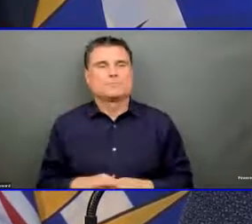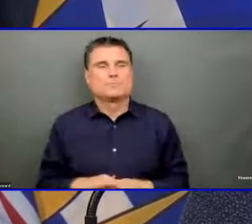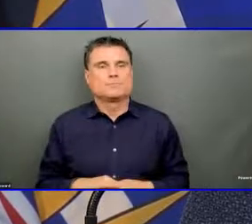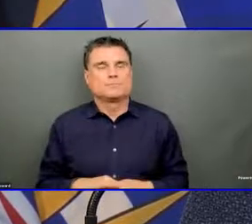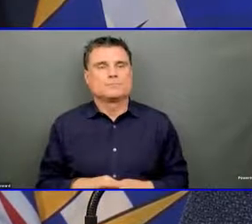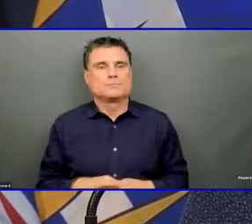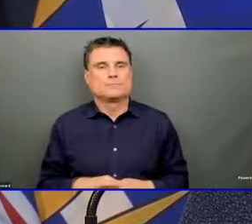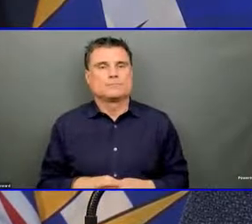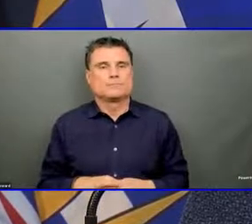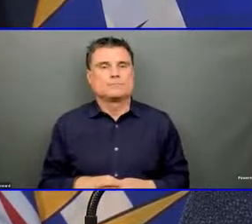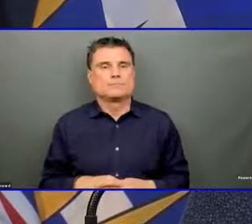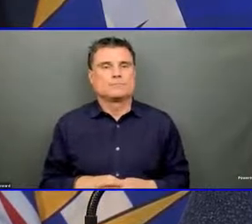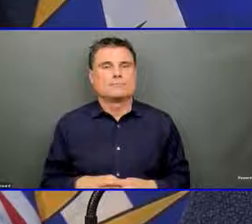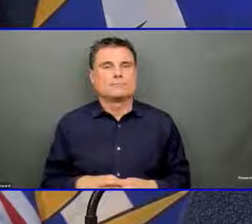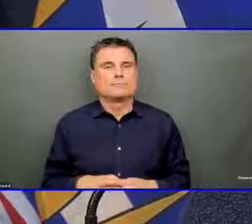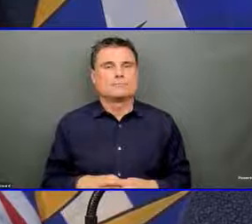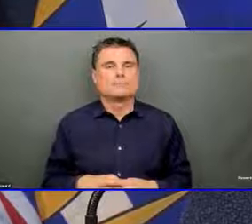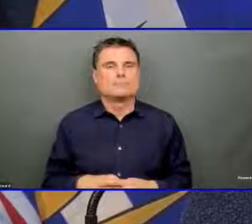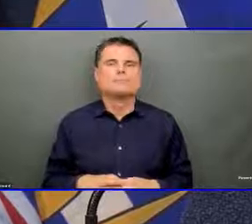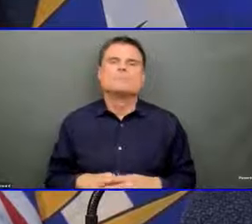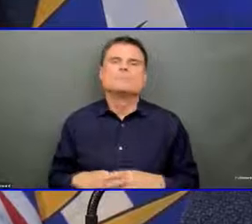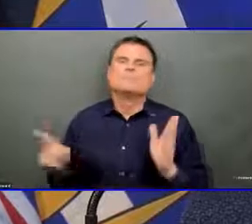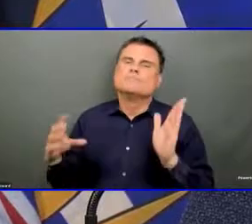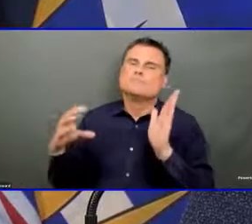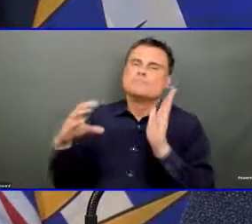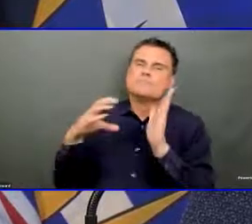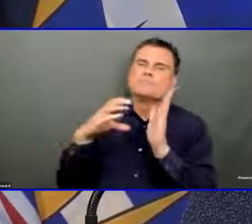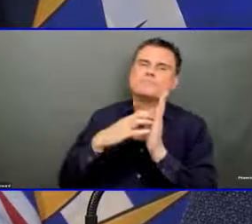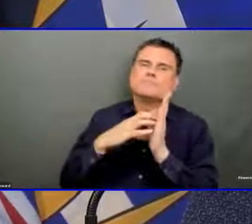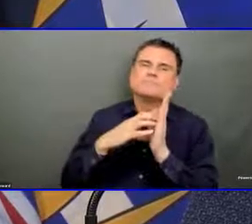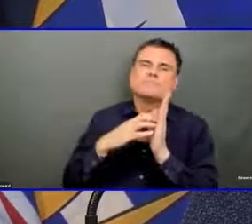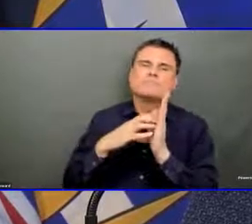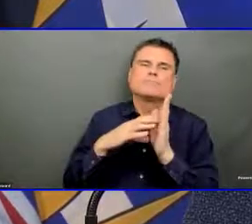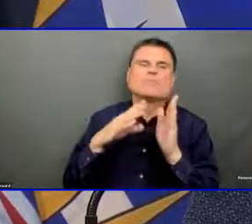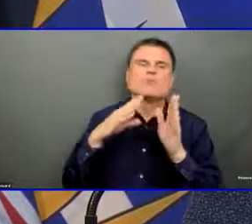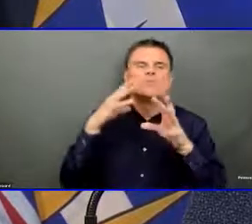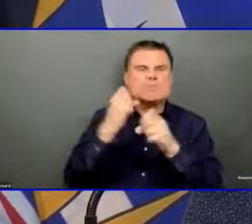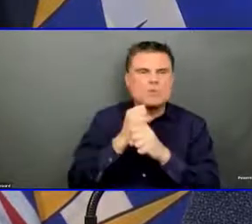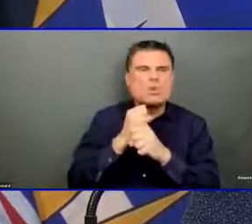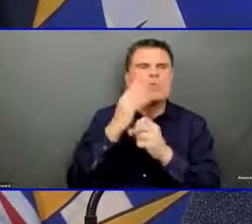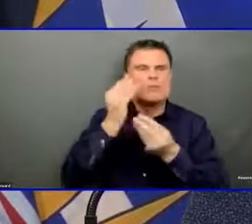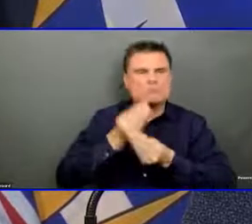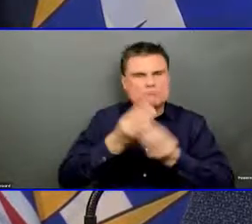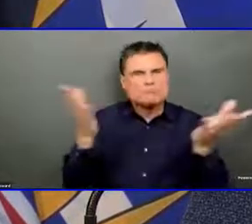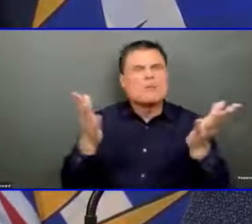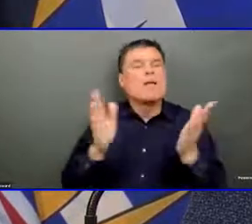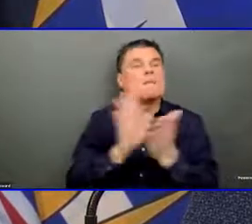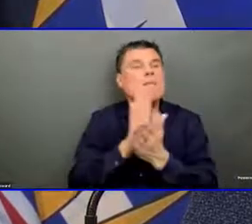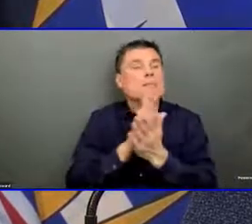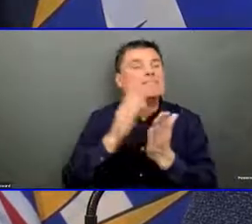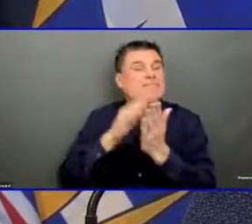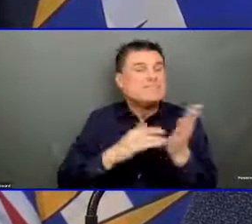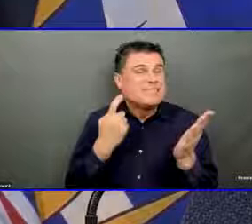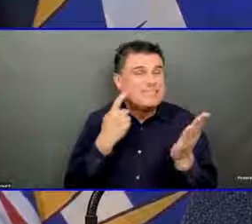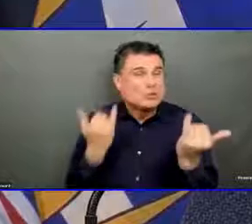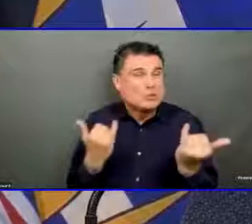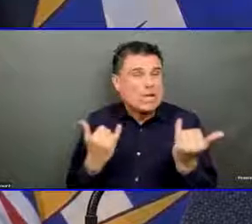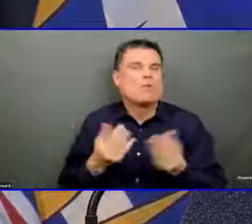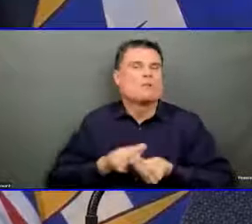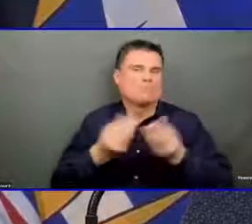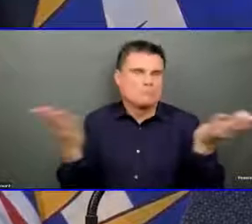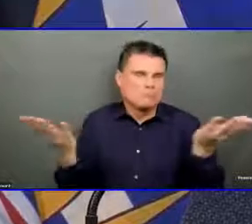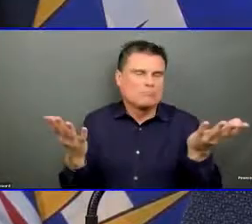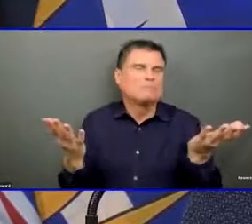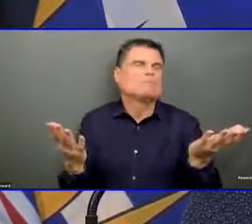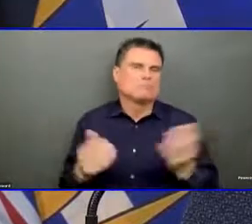release a statement with the latest information on cases, hospitalizations, and outbreaks, which you can find at news.gov.bc.ca. For updated